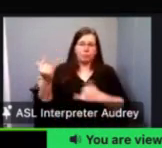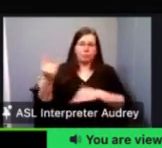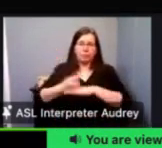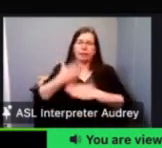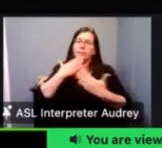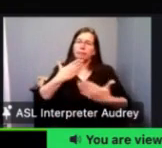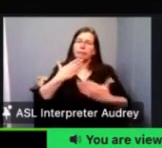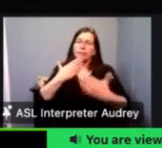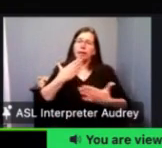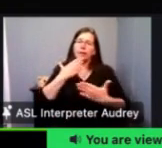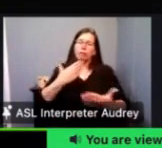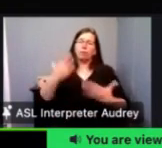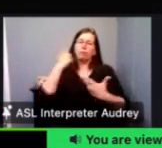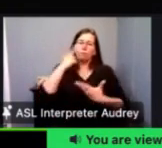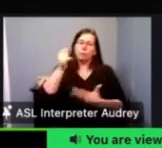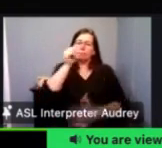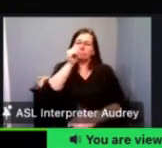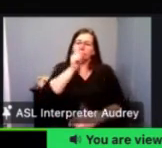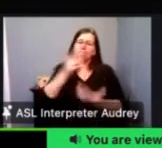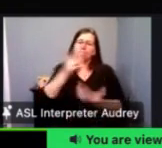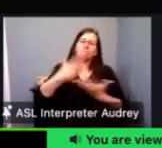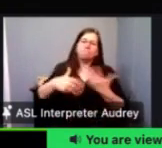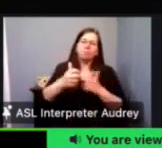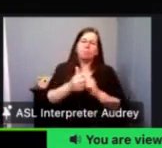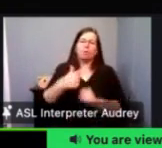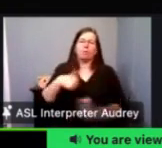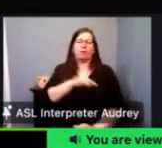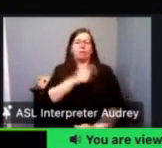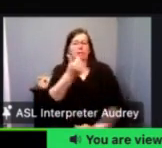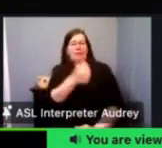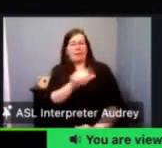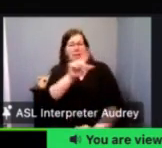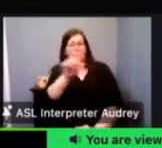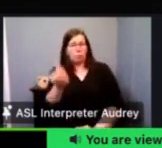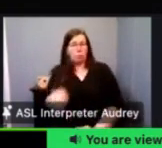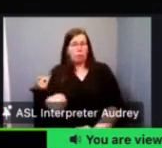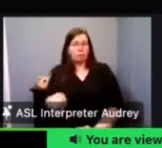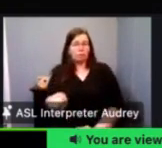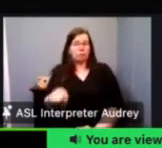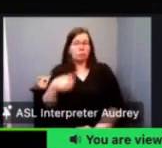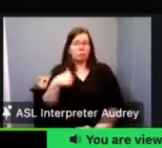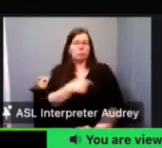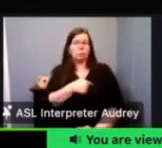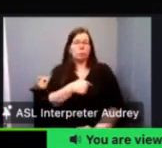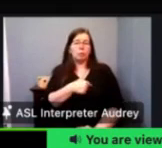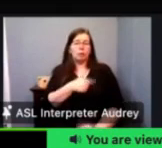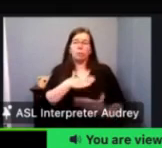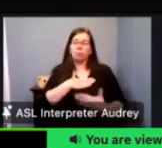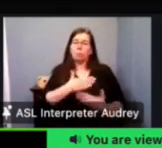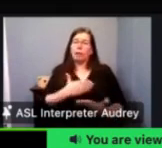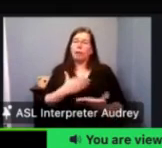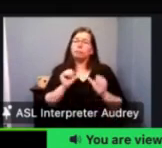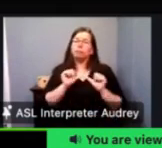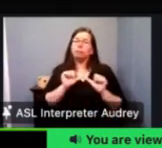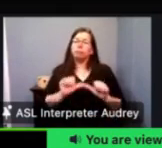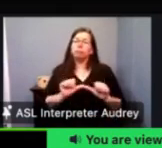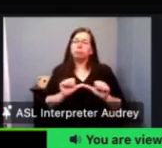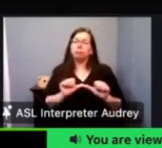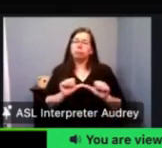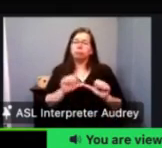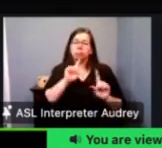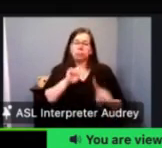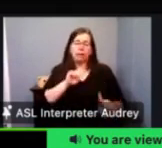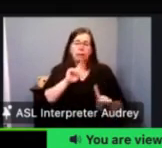Thank you so much for hanging with us. Does anyone have any questions? We are completely willing to hang on and answer